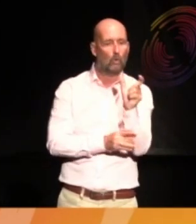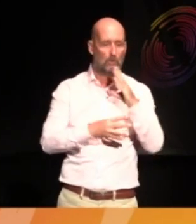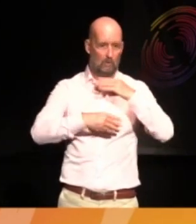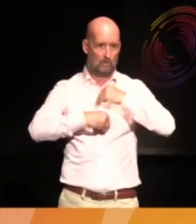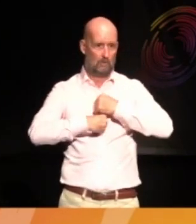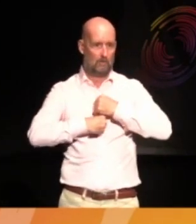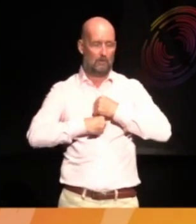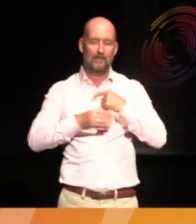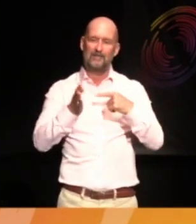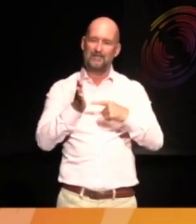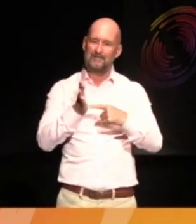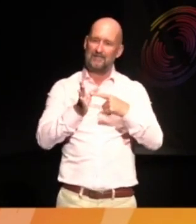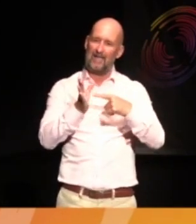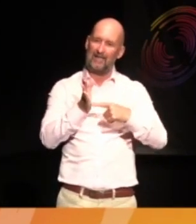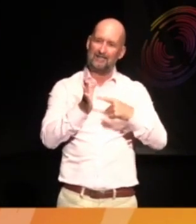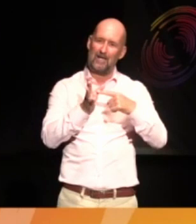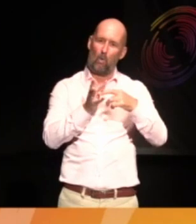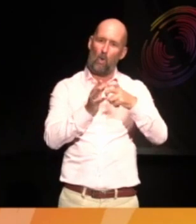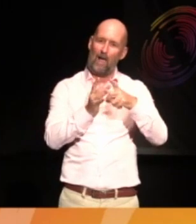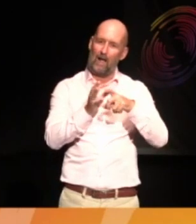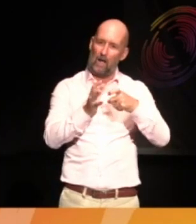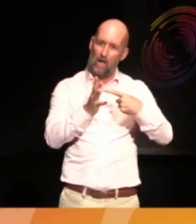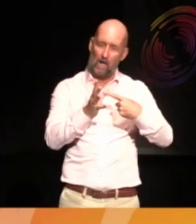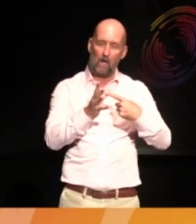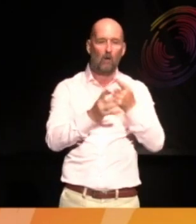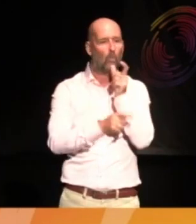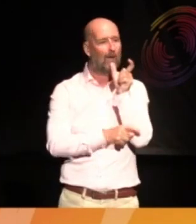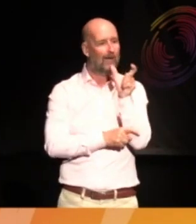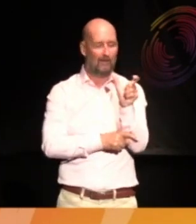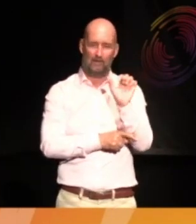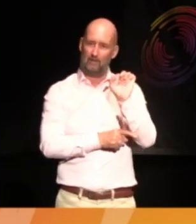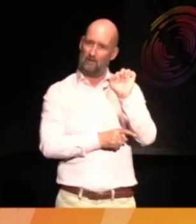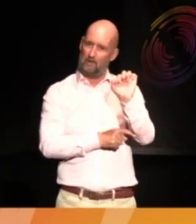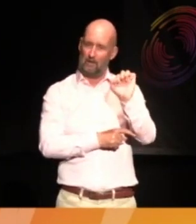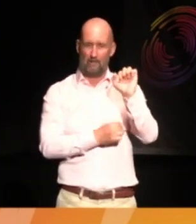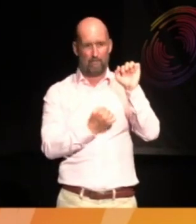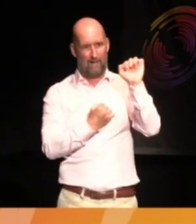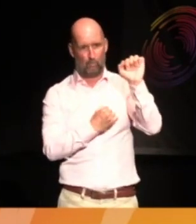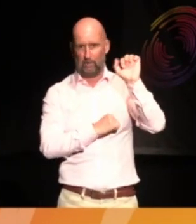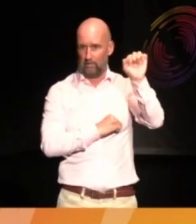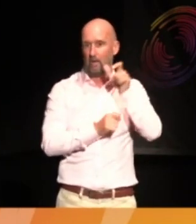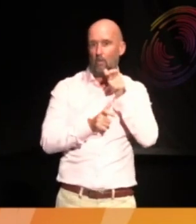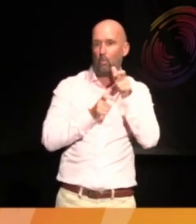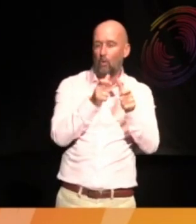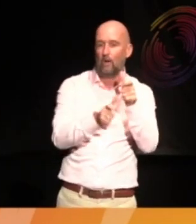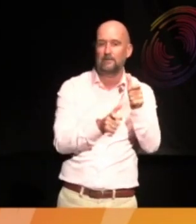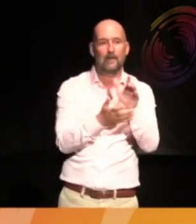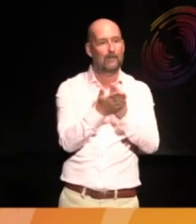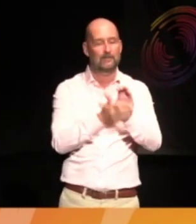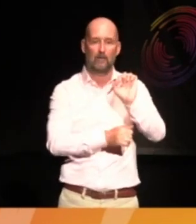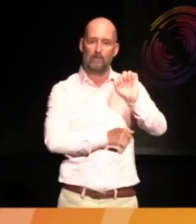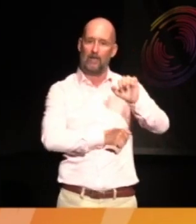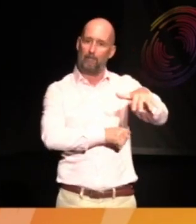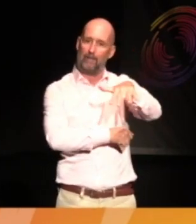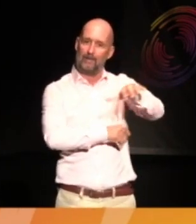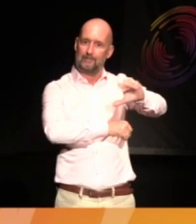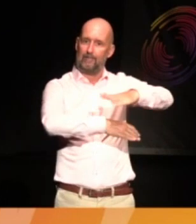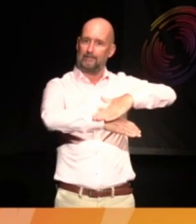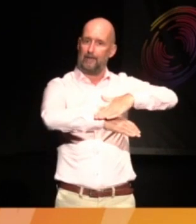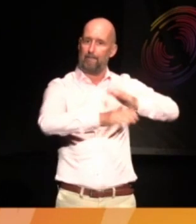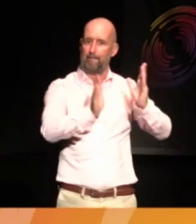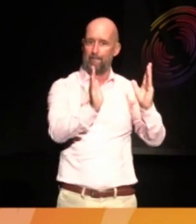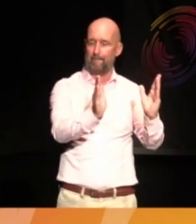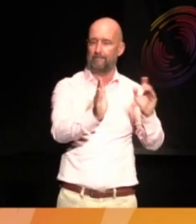Take Watanga, it's the Maori word for autism, and it basically means in his or her time or place. And that